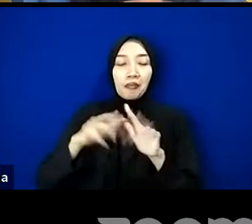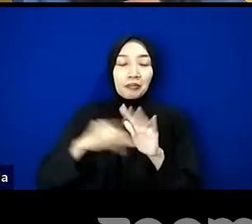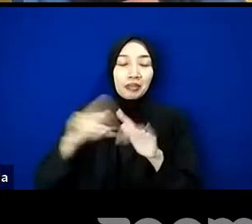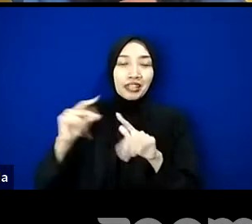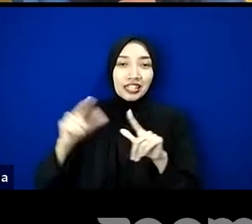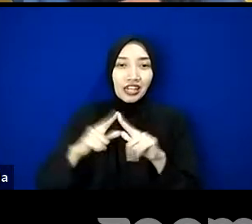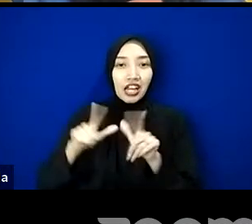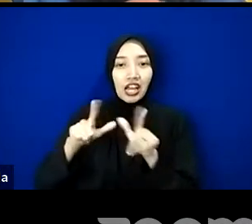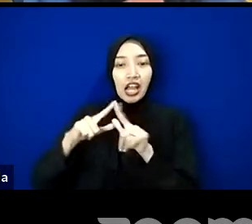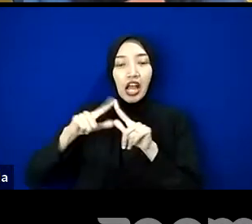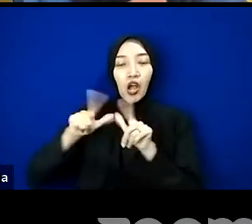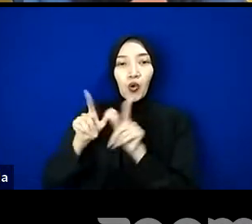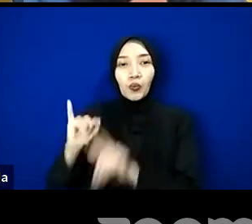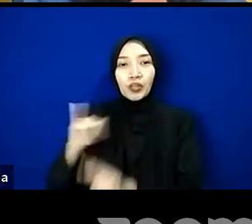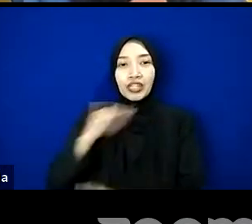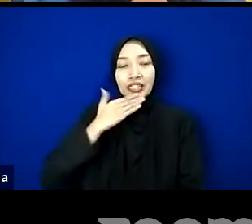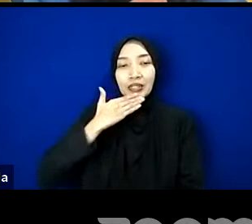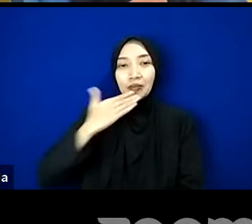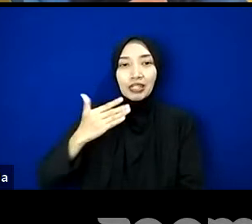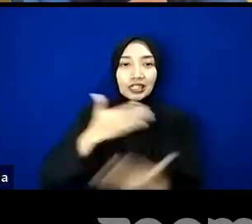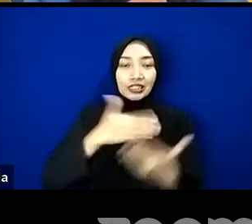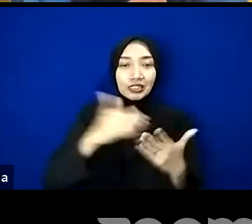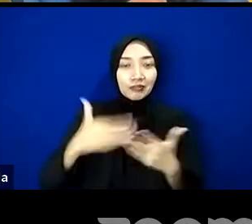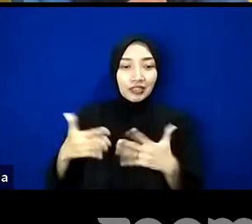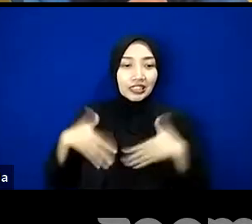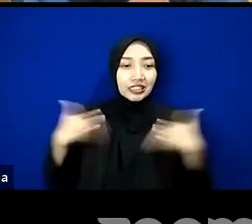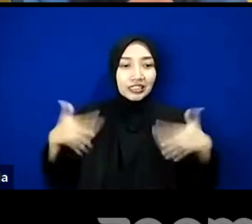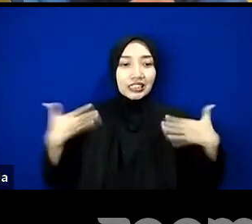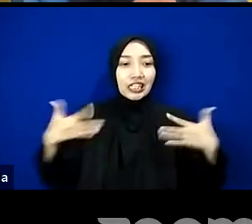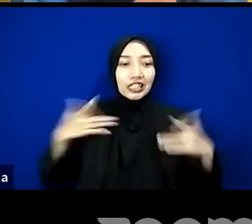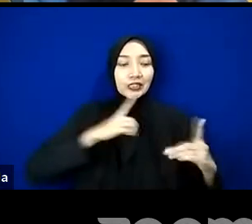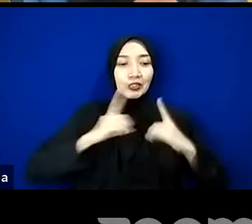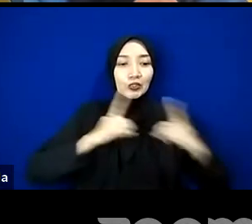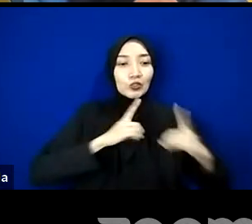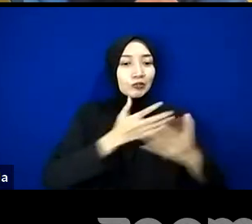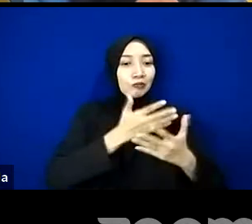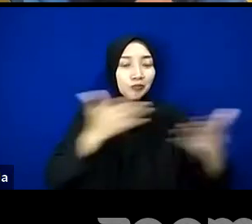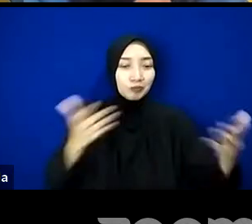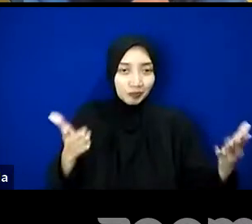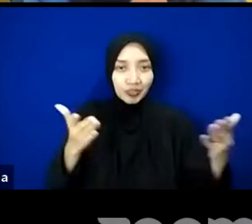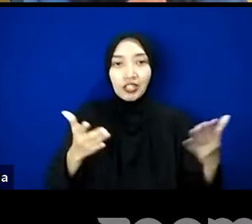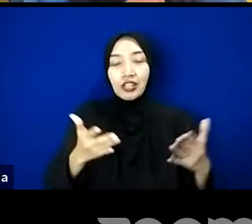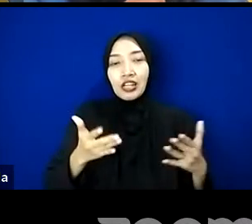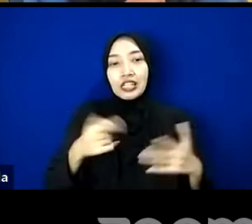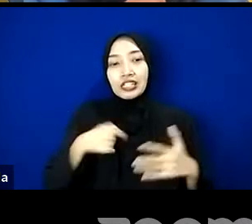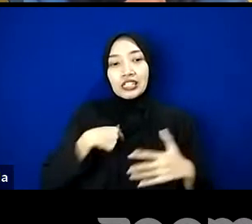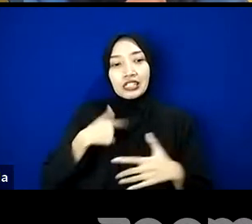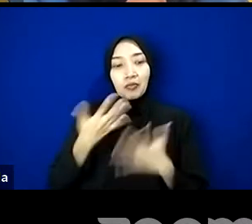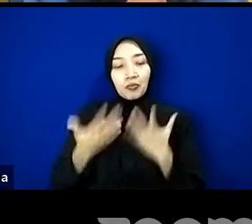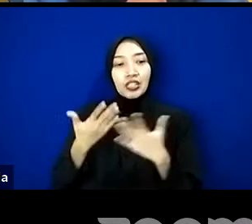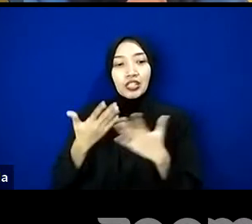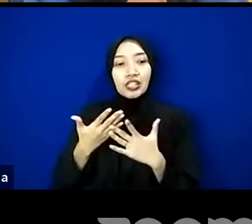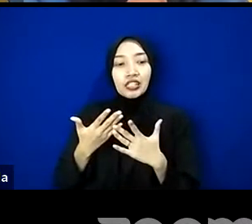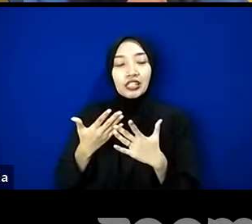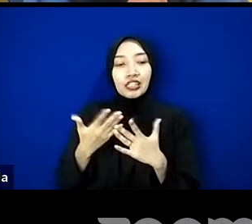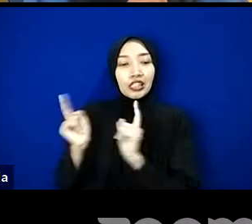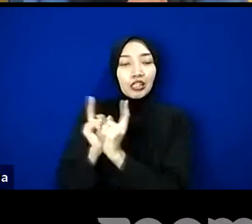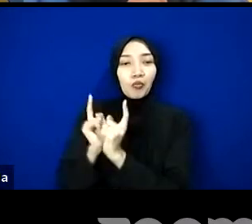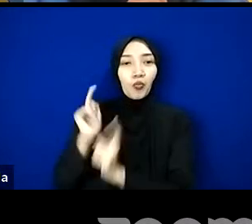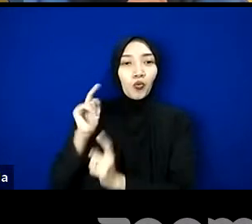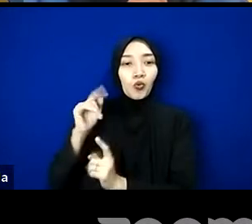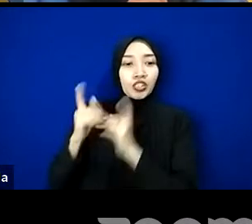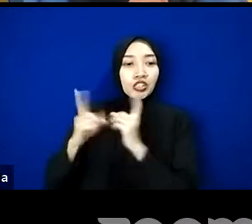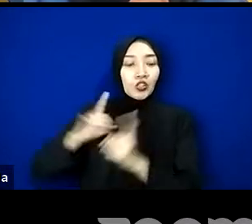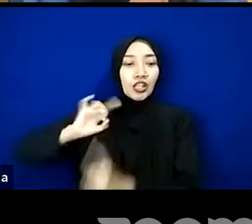a pleasure to discuss with you. Okay, maybe I'll see you guys in another discussion. Have a good